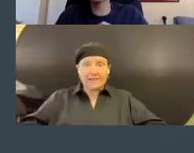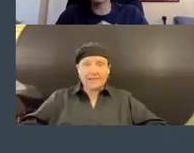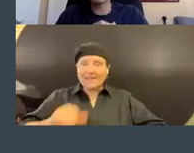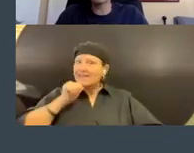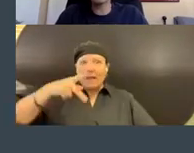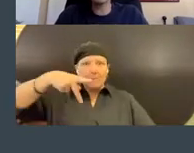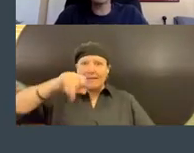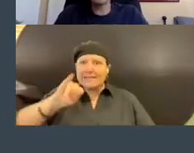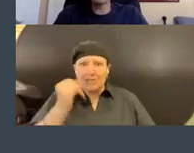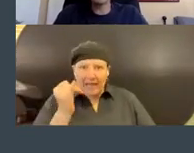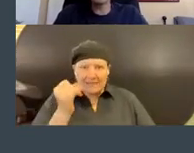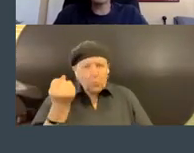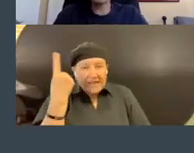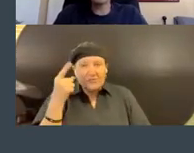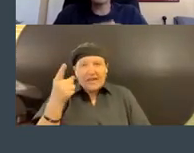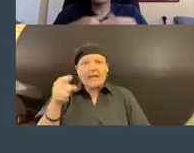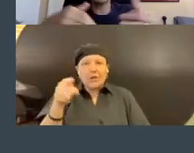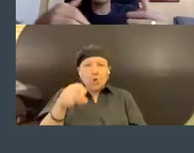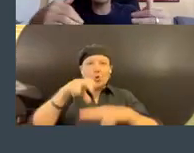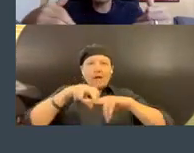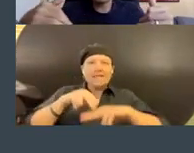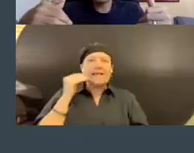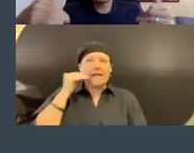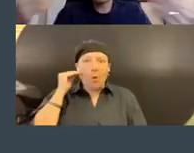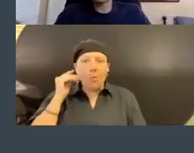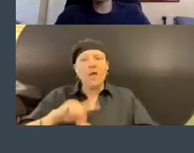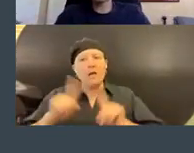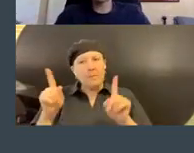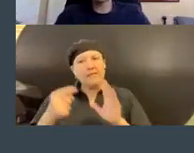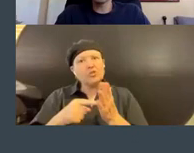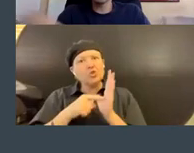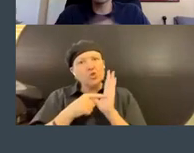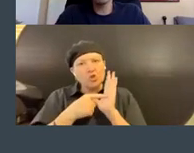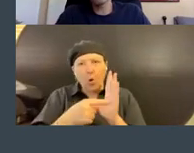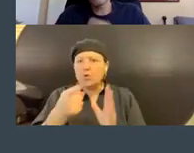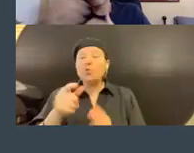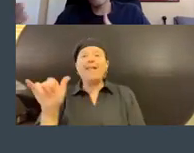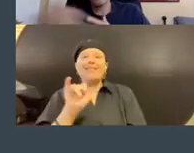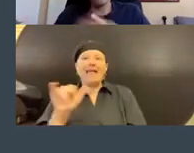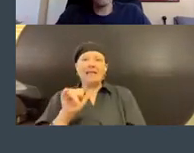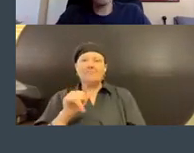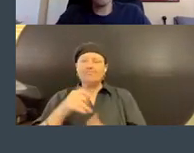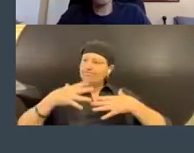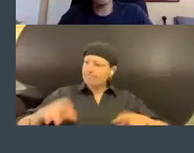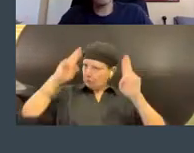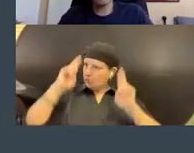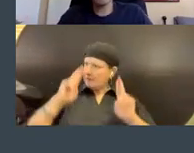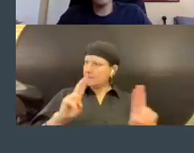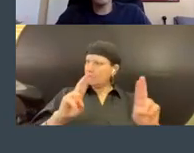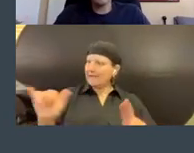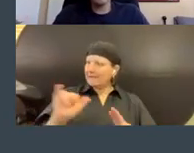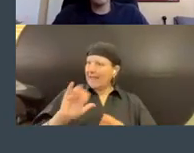but we want you to really show us that, you know, you're essentially like at school, even though you're going to be operating from